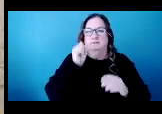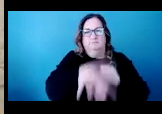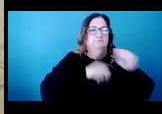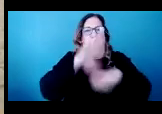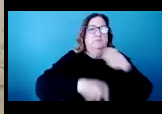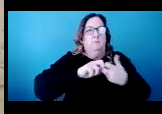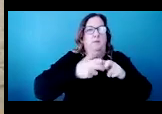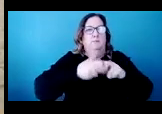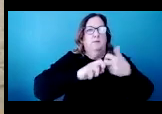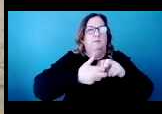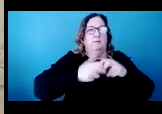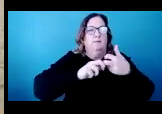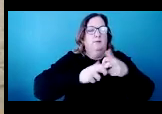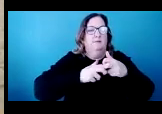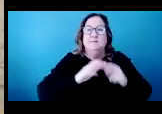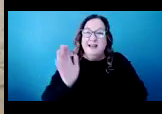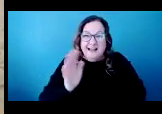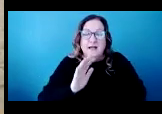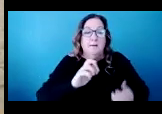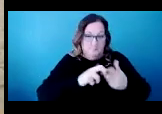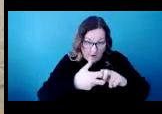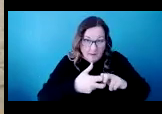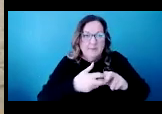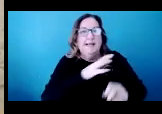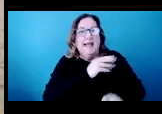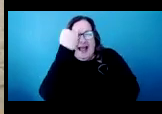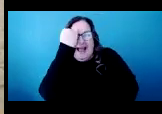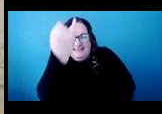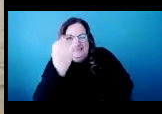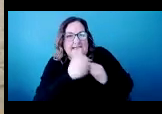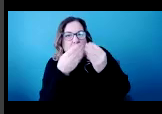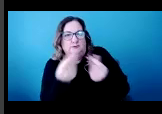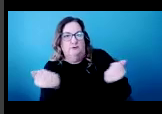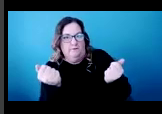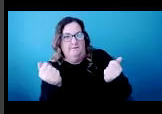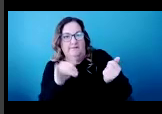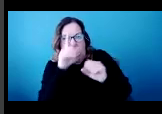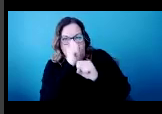You're coming to the table with some solutions as well.